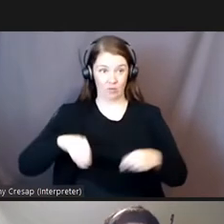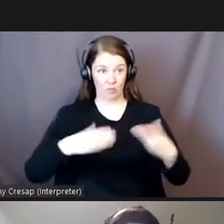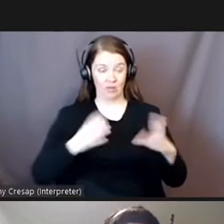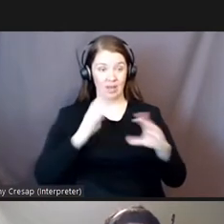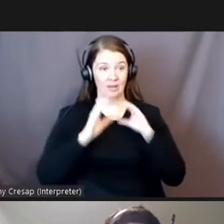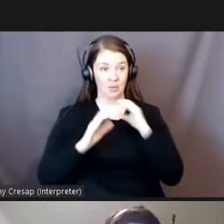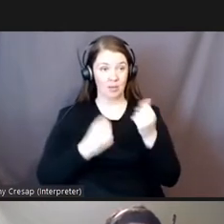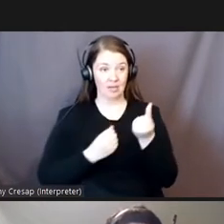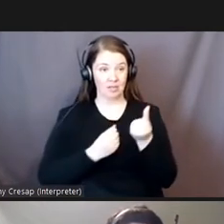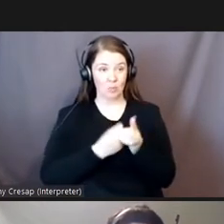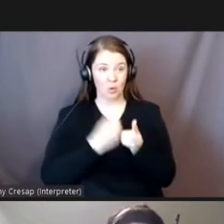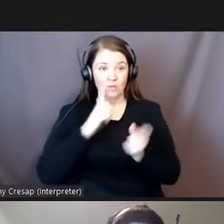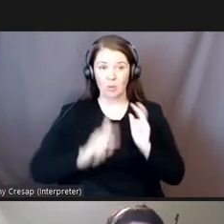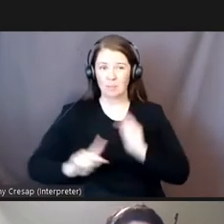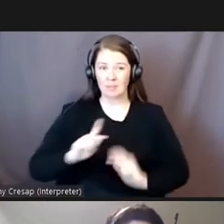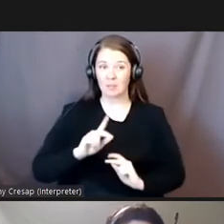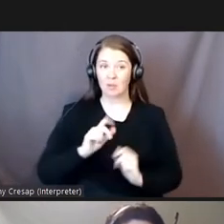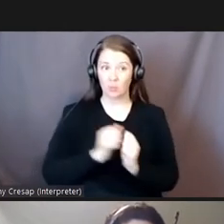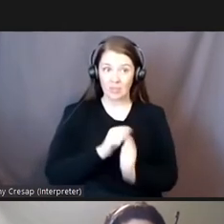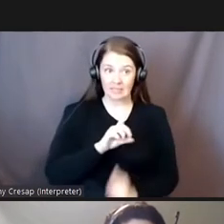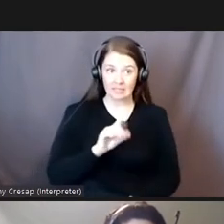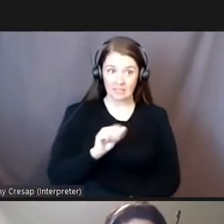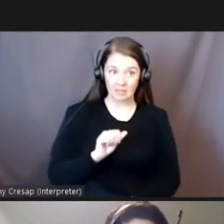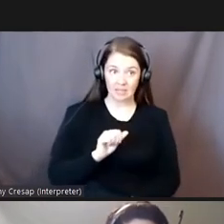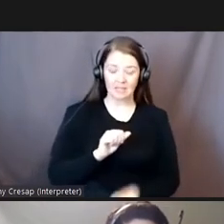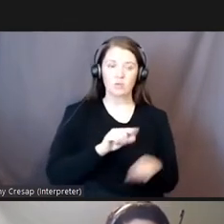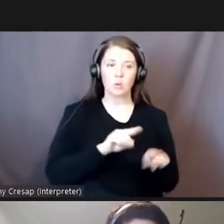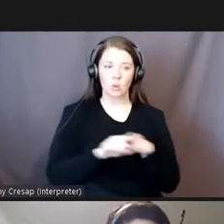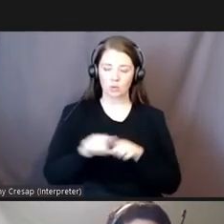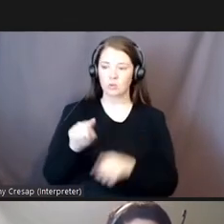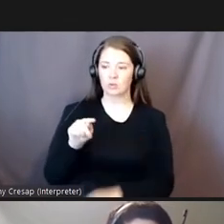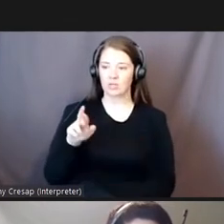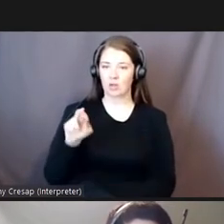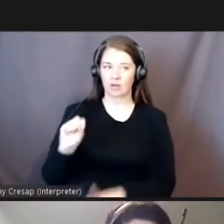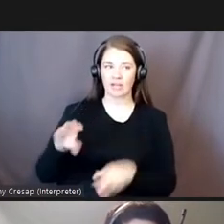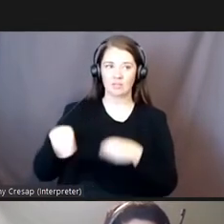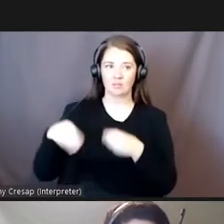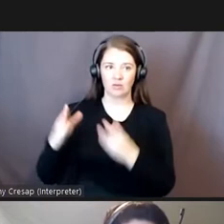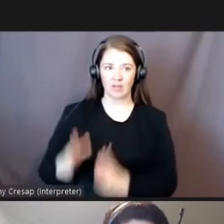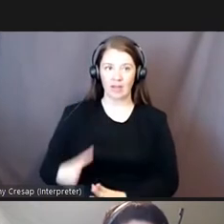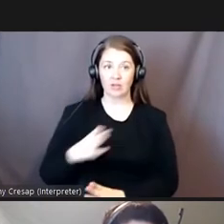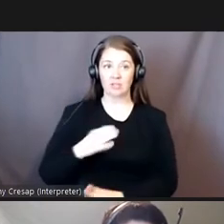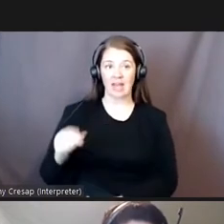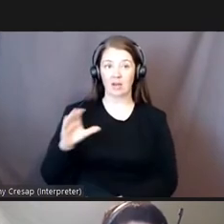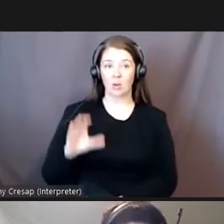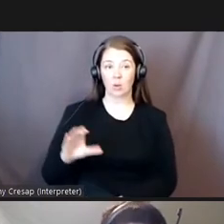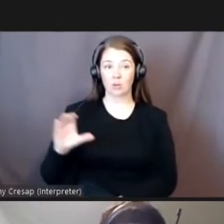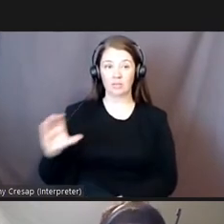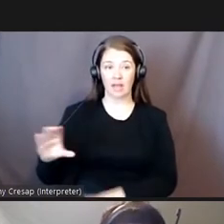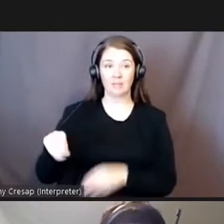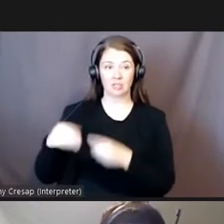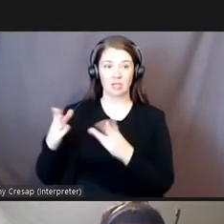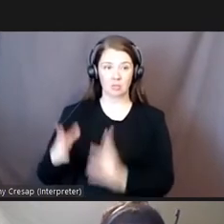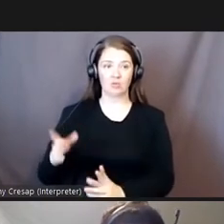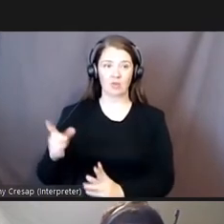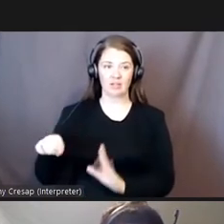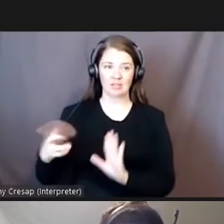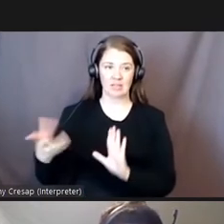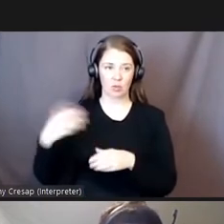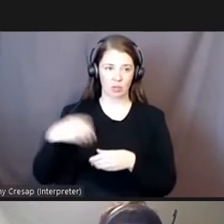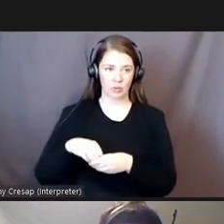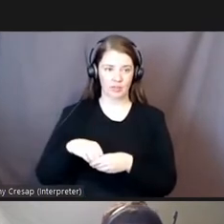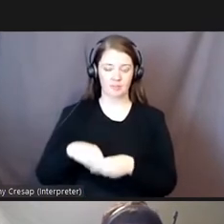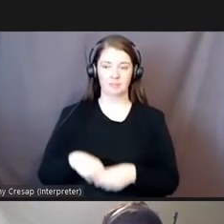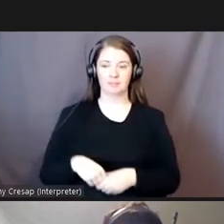support to people with disabilities, as well as TRS providers and closed captioning providers, were mentioned.